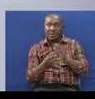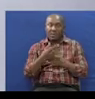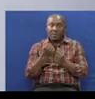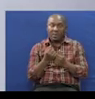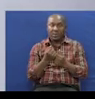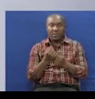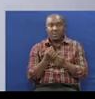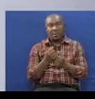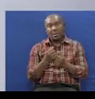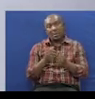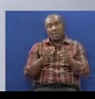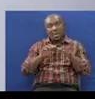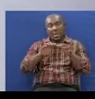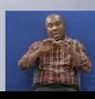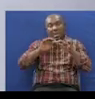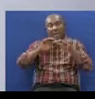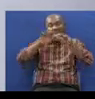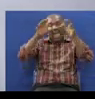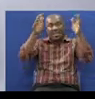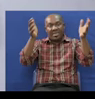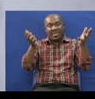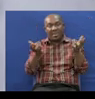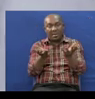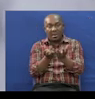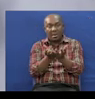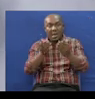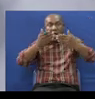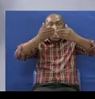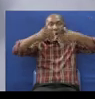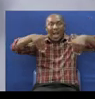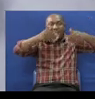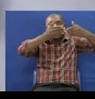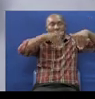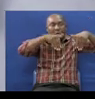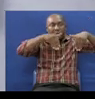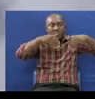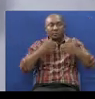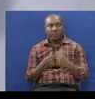six, we have the Earth's curved horizon.